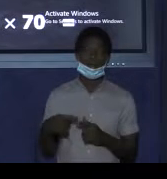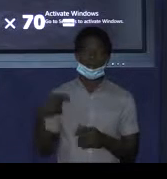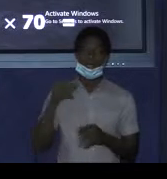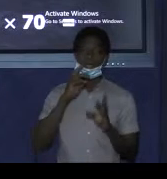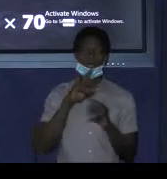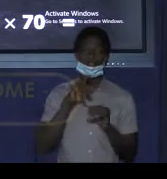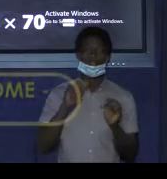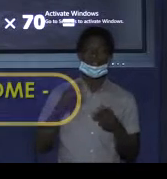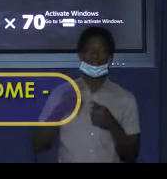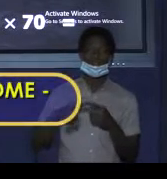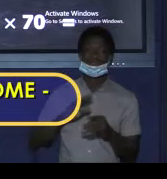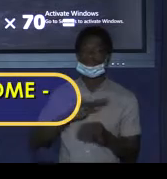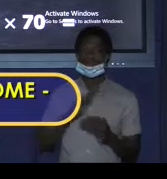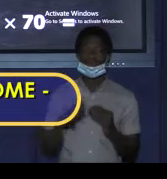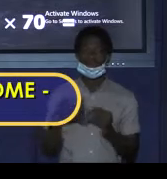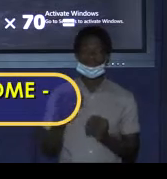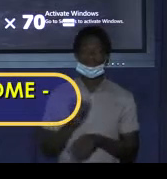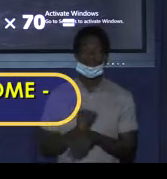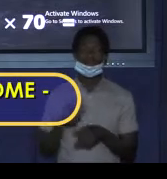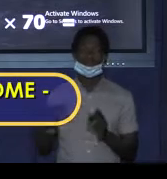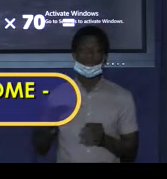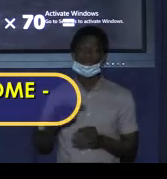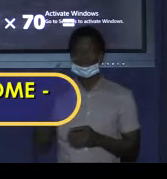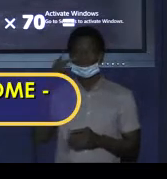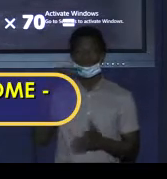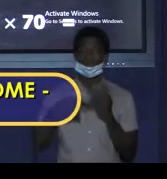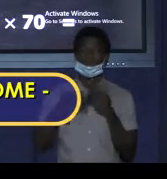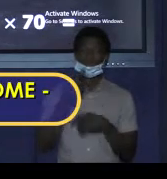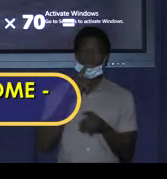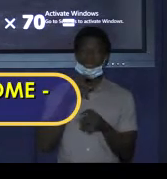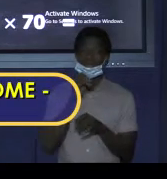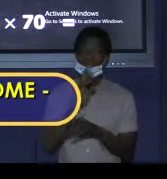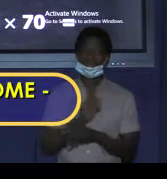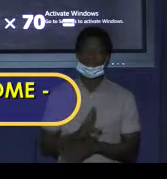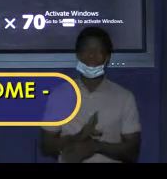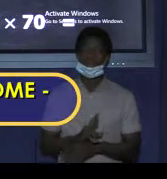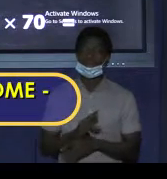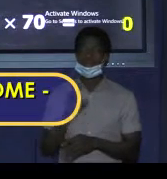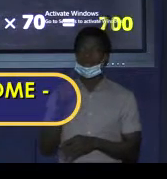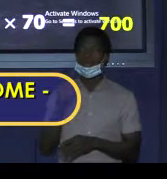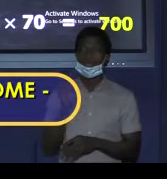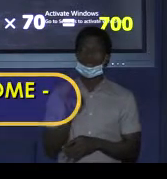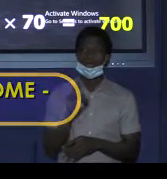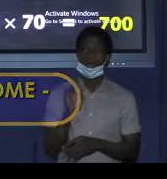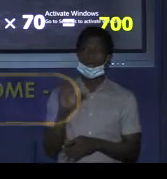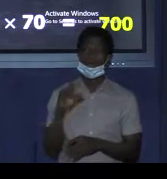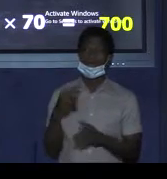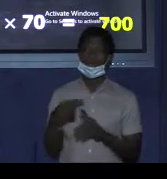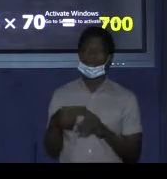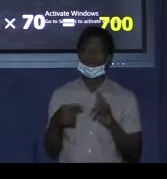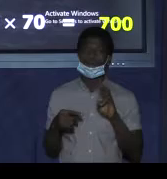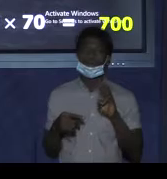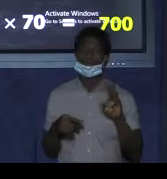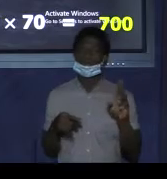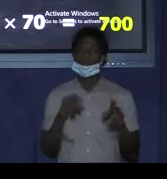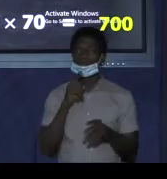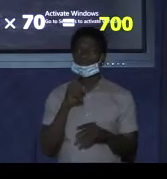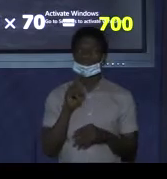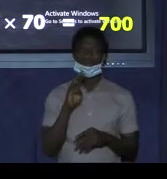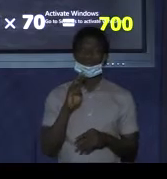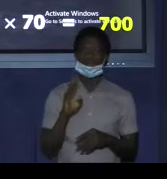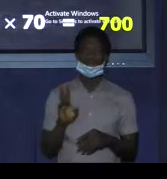Alrighty then, were you able to complete the task? Let's see what the answers are. 85 plus 62